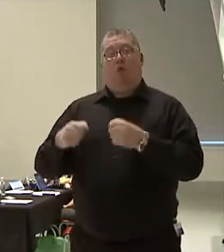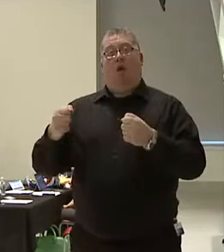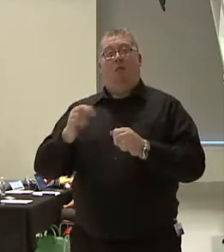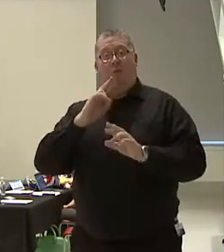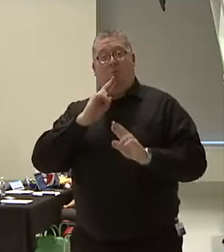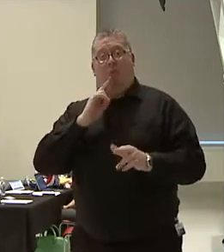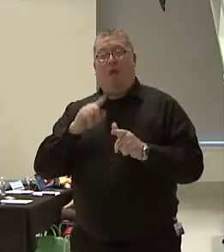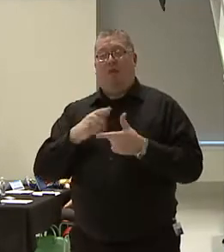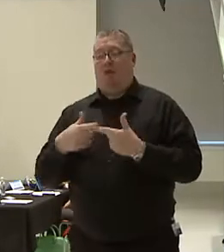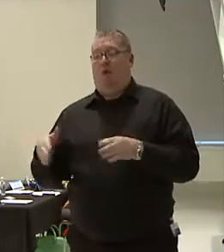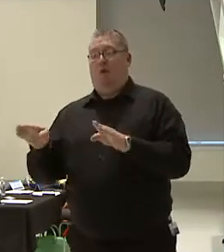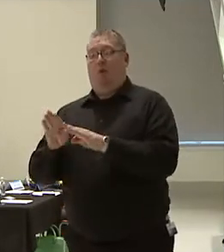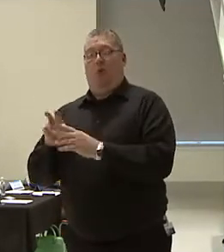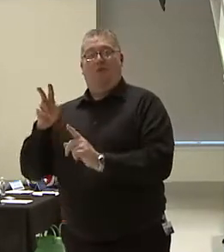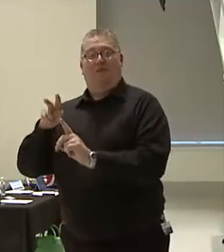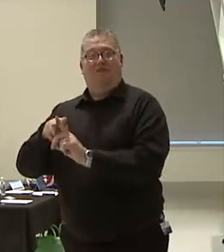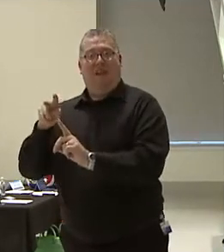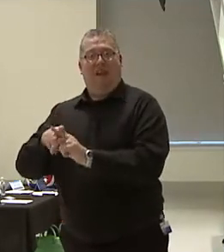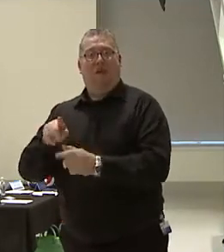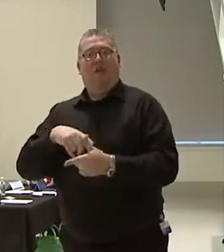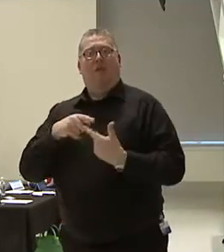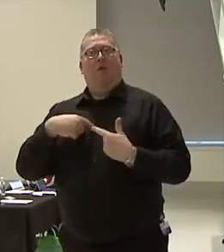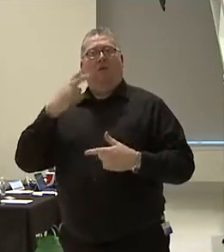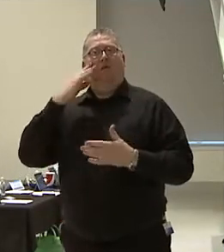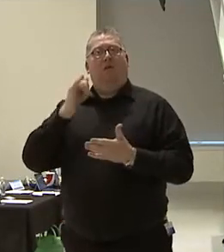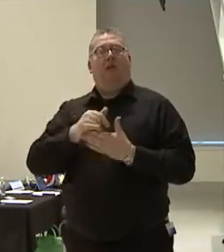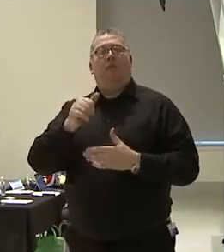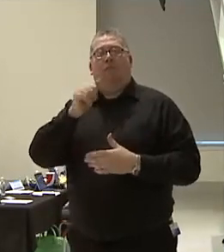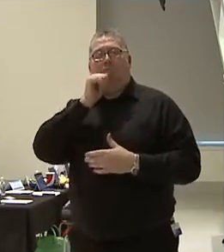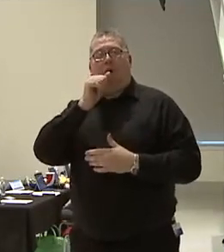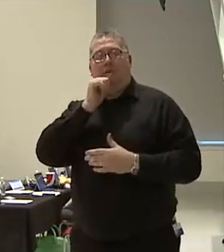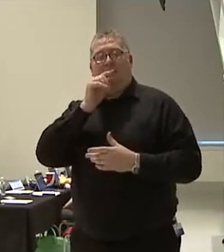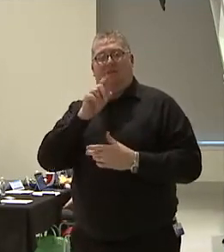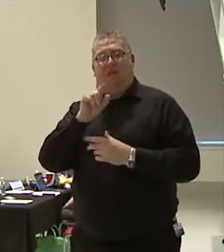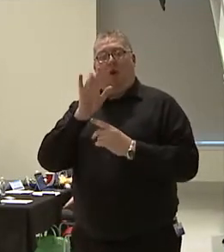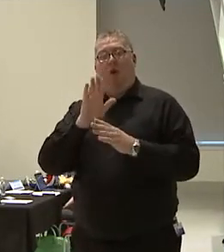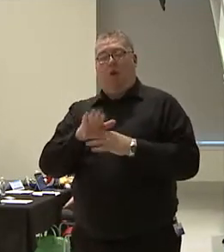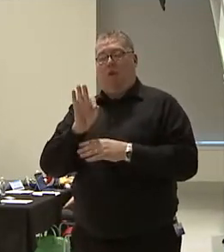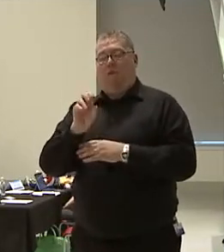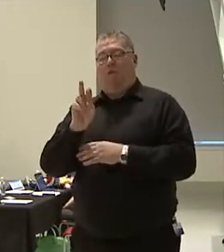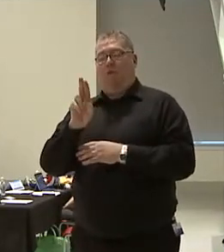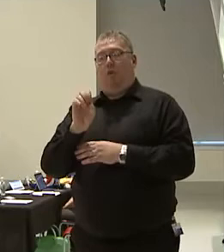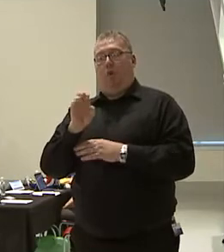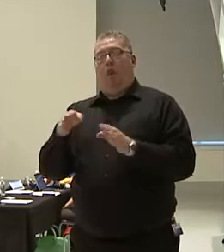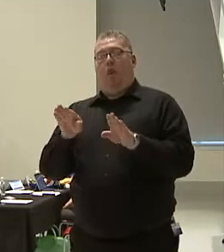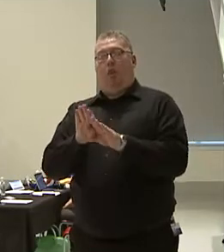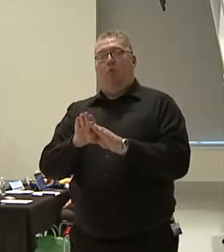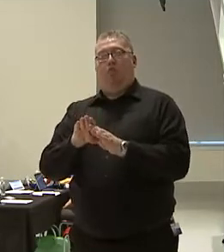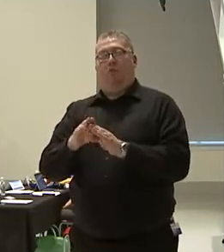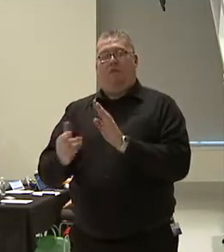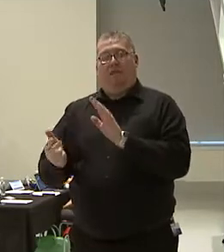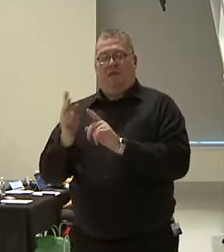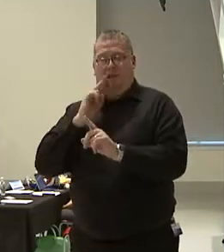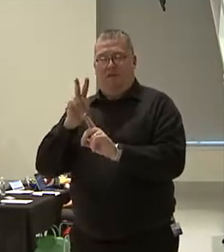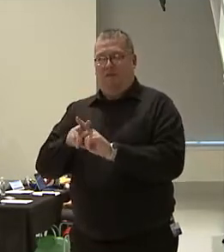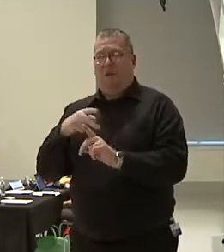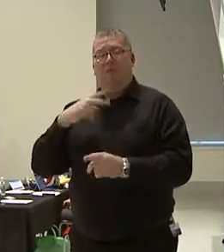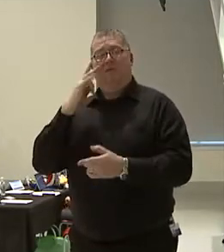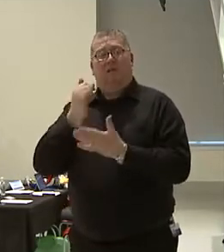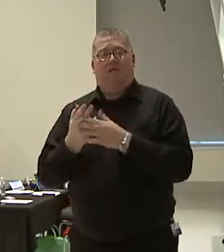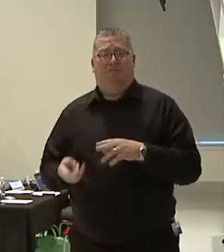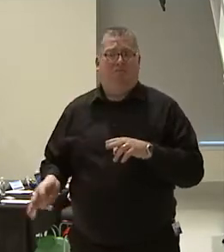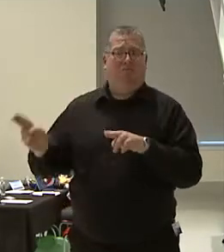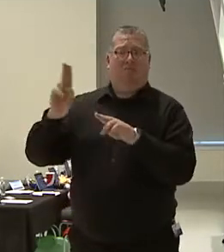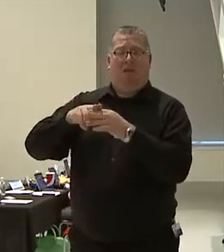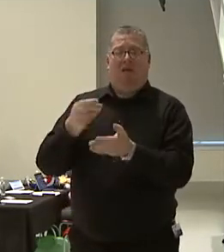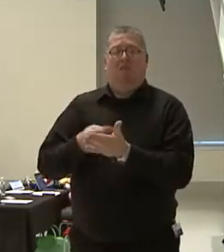when we obtained both open and private data on foreclosure filings in Oakland, we found that there was a massive increase in